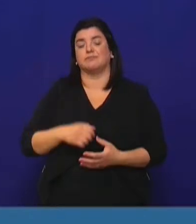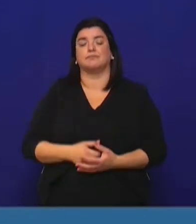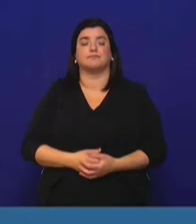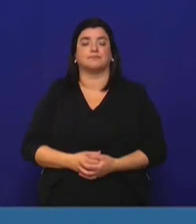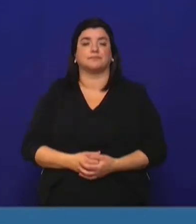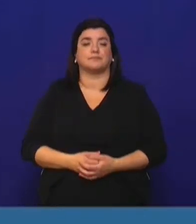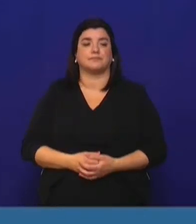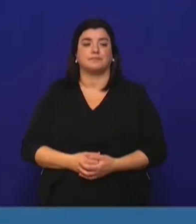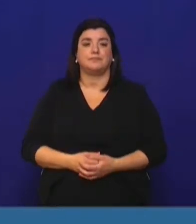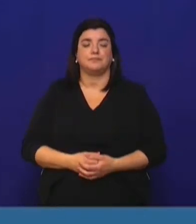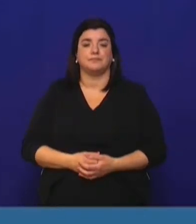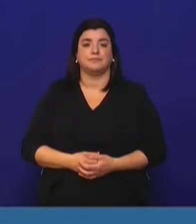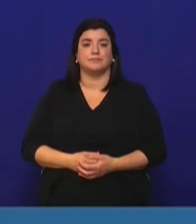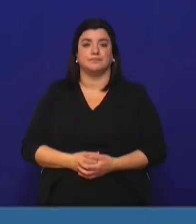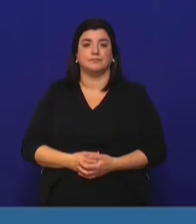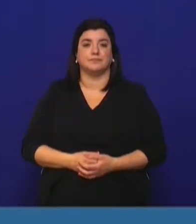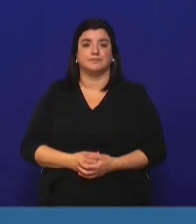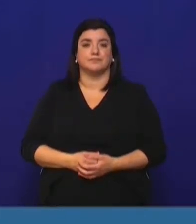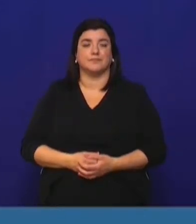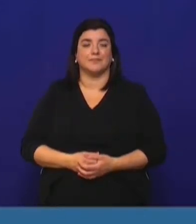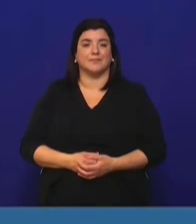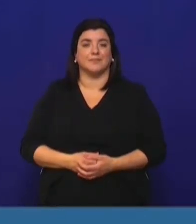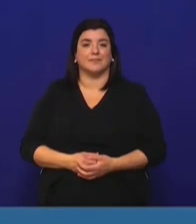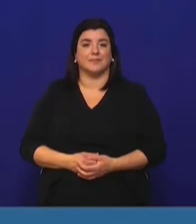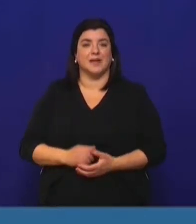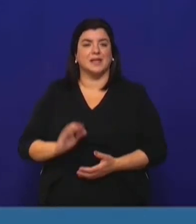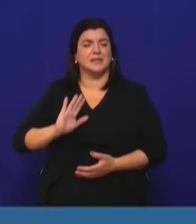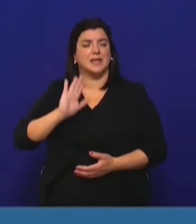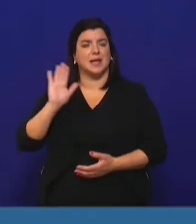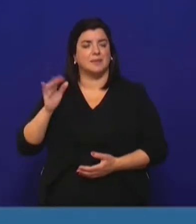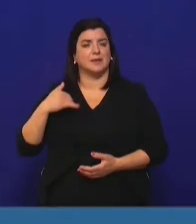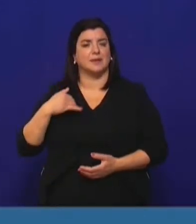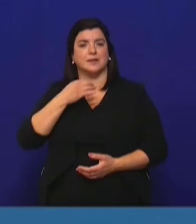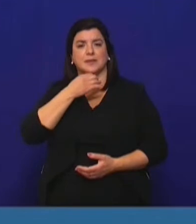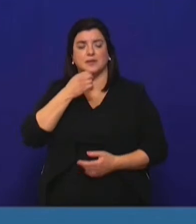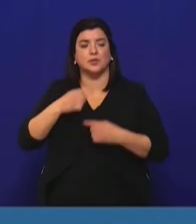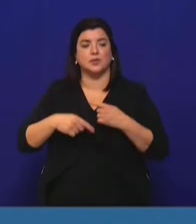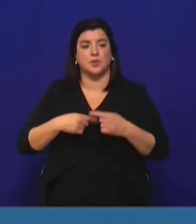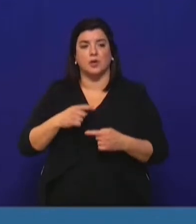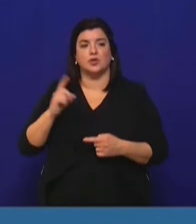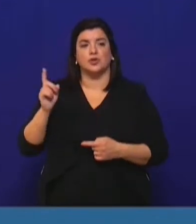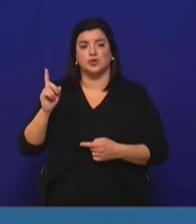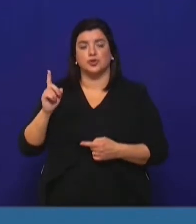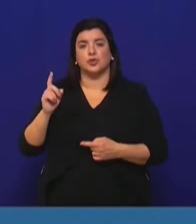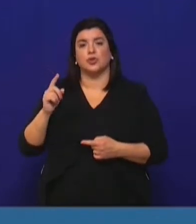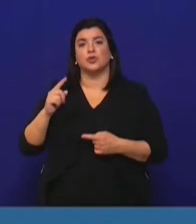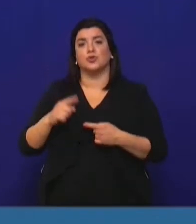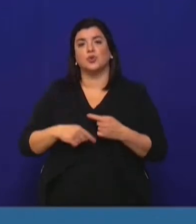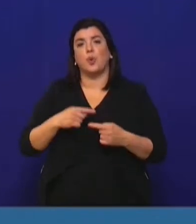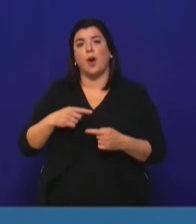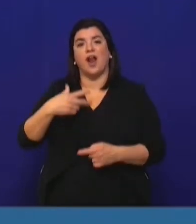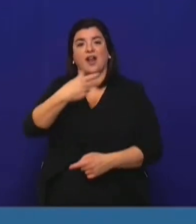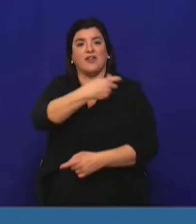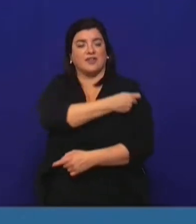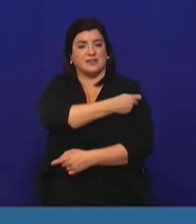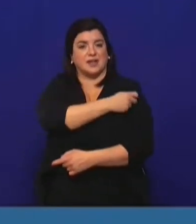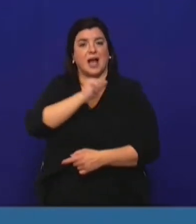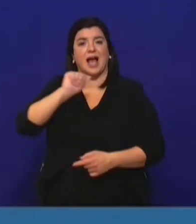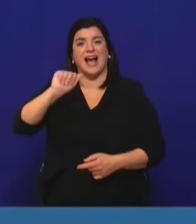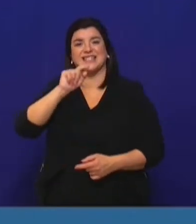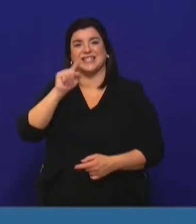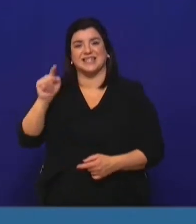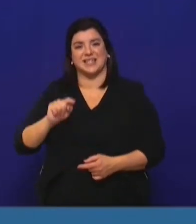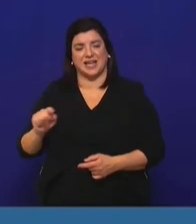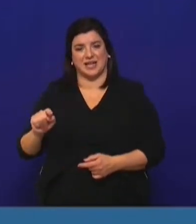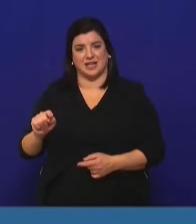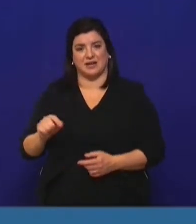Sellemlek Prows Gawċi per la ġus minn One News. Ser inkompli fuq il-mistoqsija li għamil kollega fuq il-vaċċin tal-AstraZeneca. Il-deputat